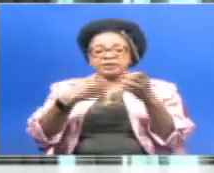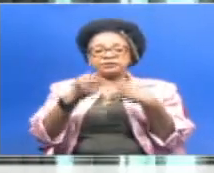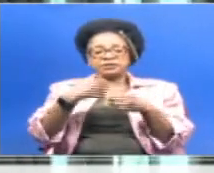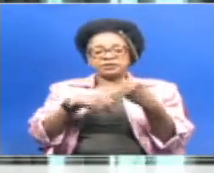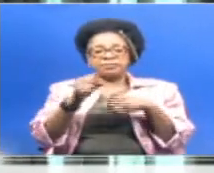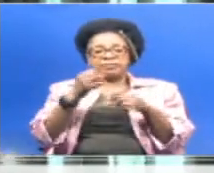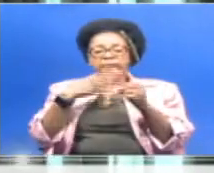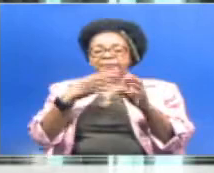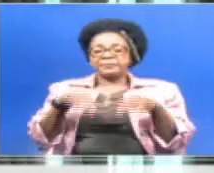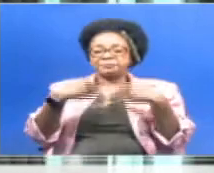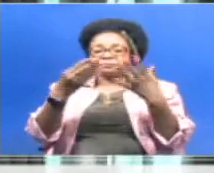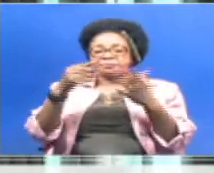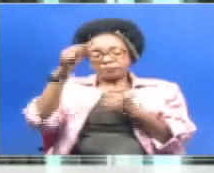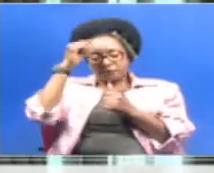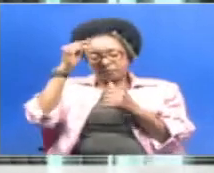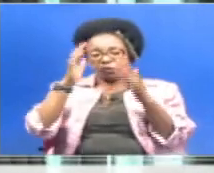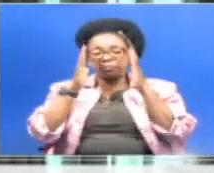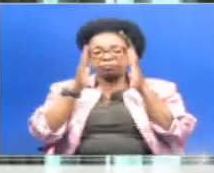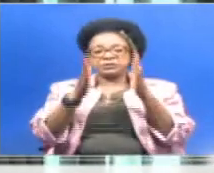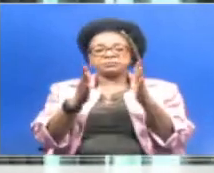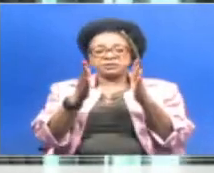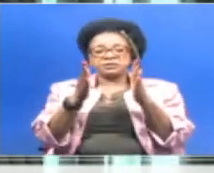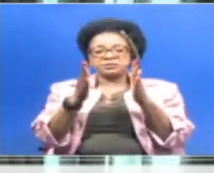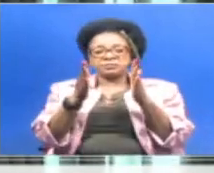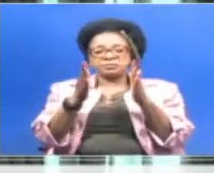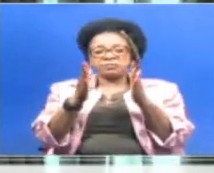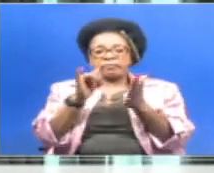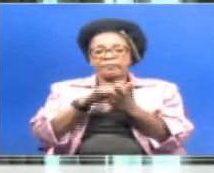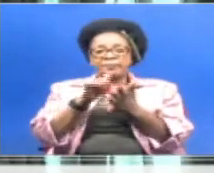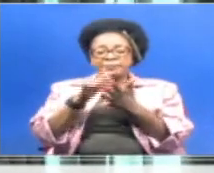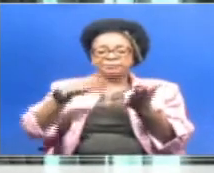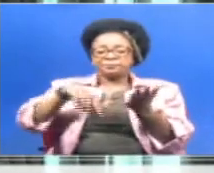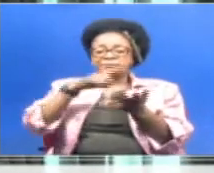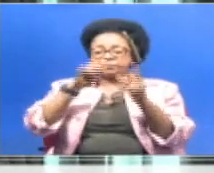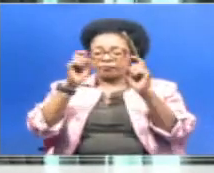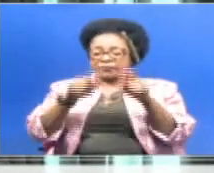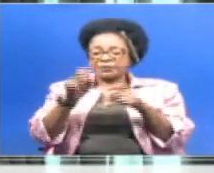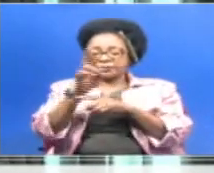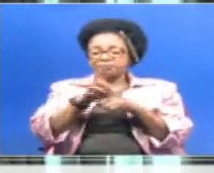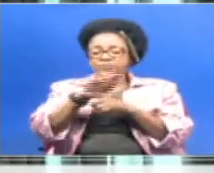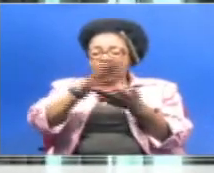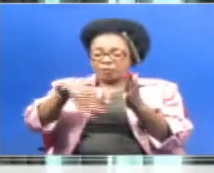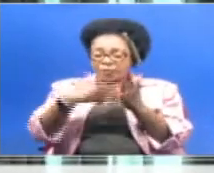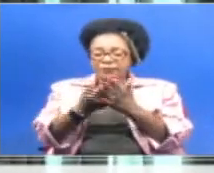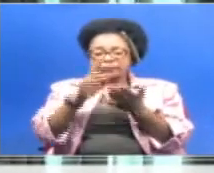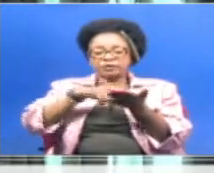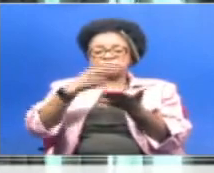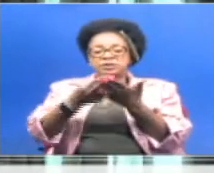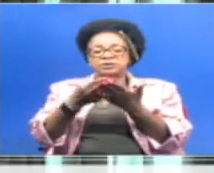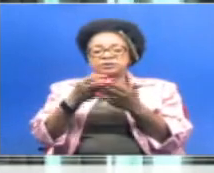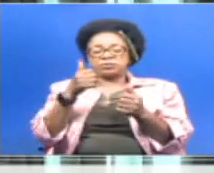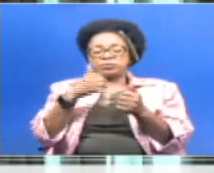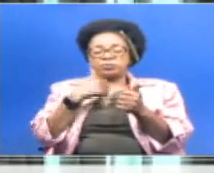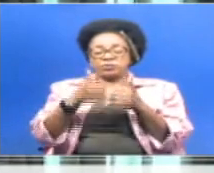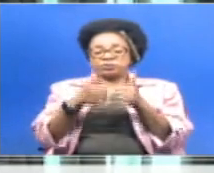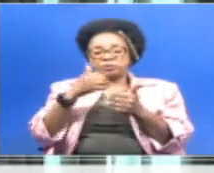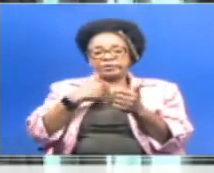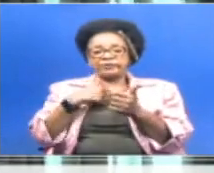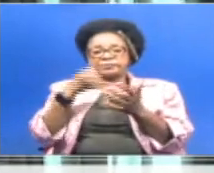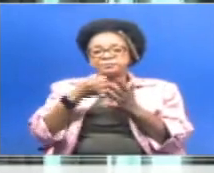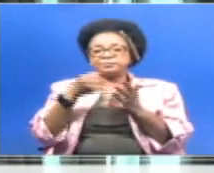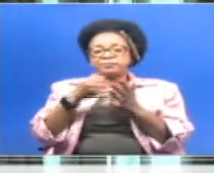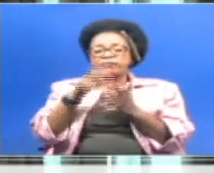give the government's commitment that we shall apply all resources at our disposal, including the Kenya